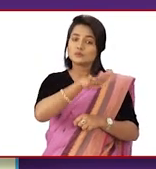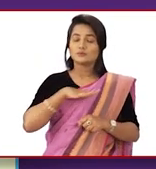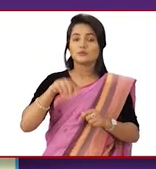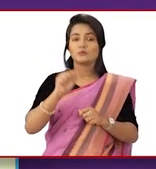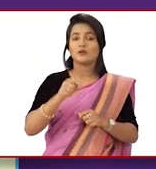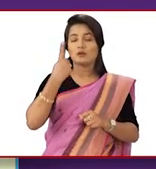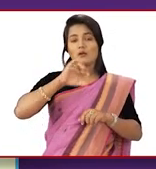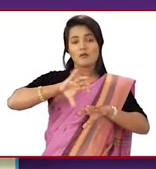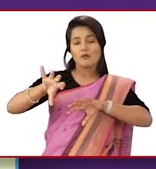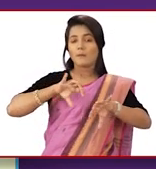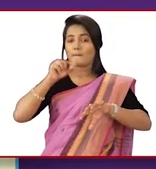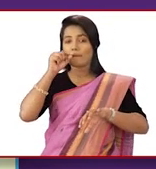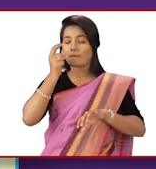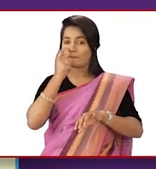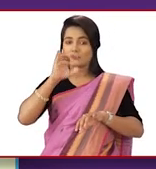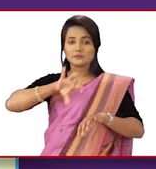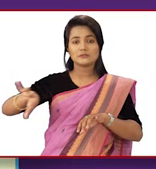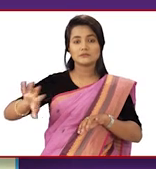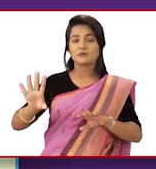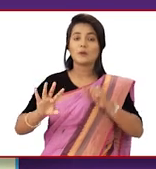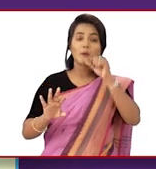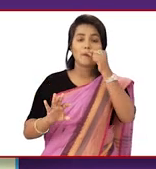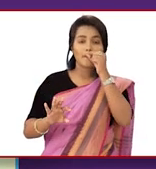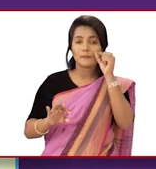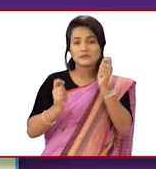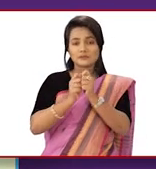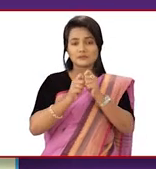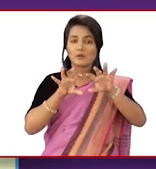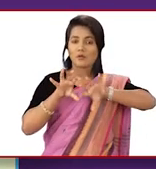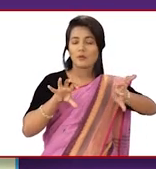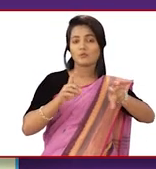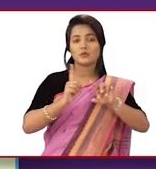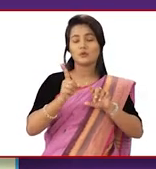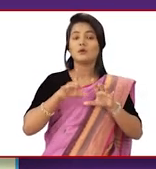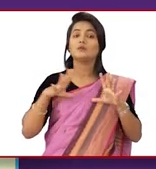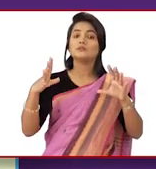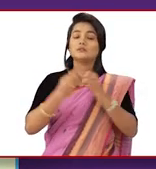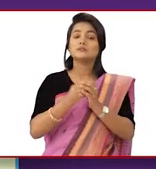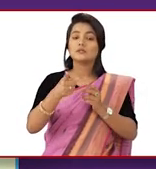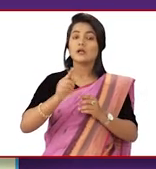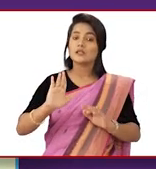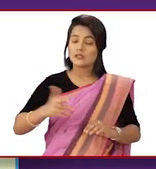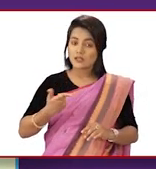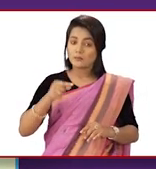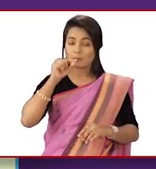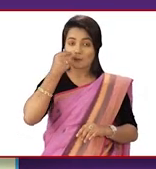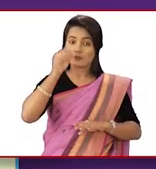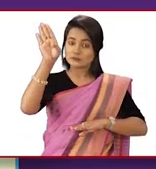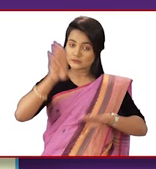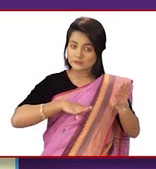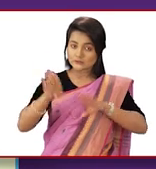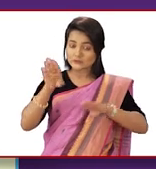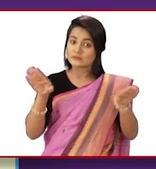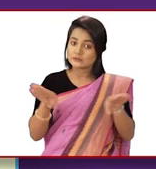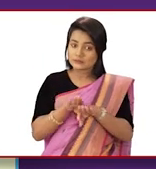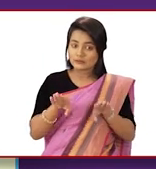not just for the good of women, and men need to start realizing that they need to, that they benefit from gender equality, and they need to work towards